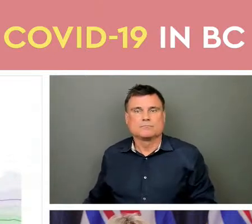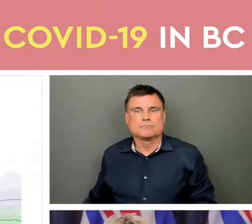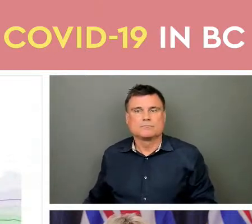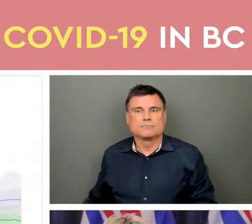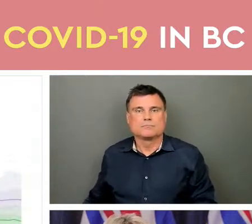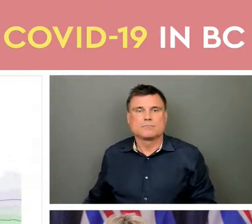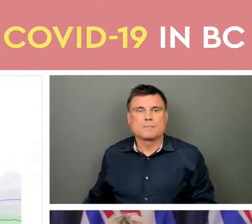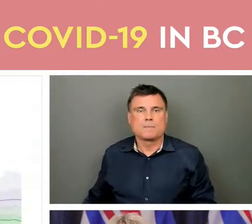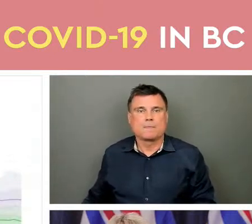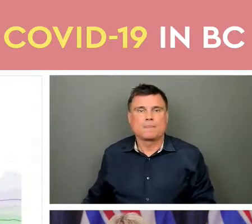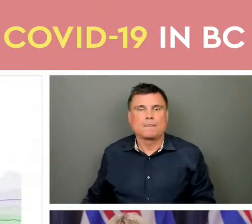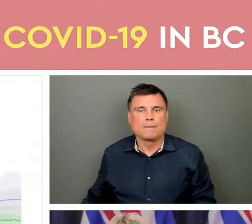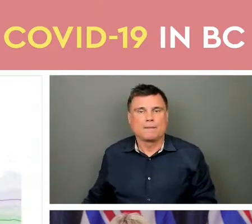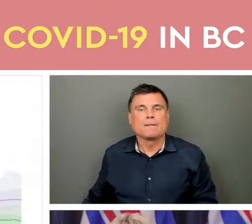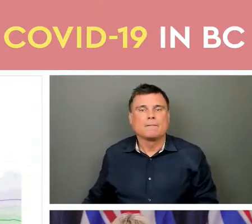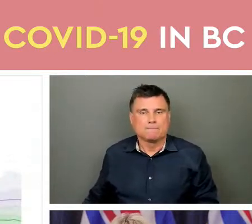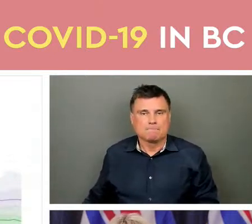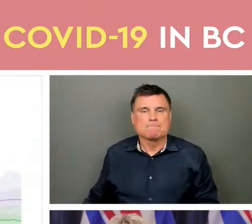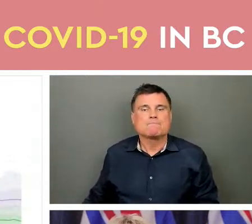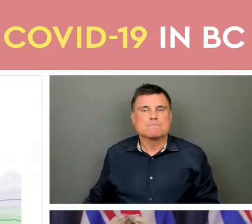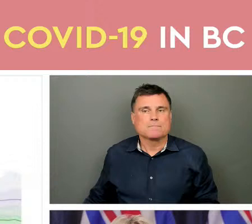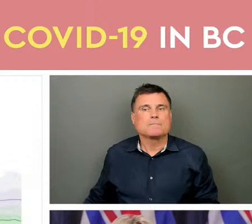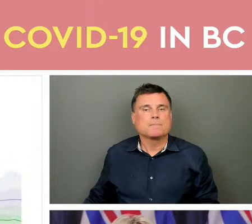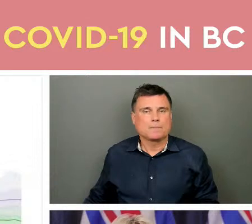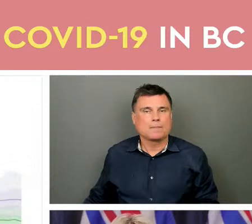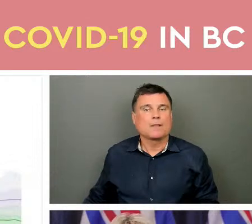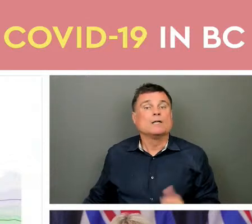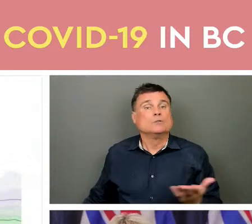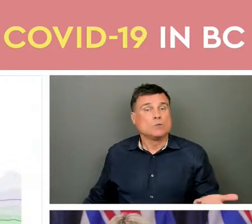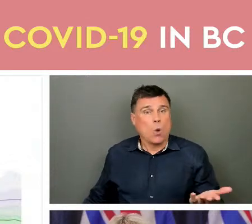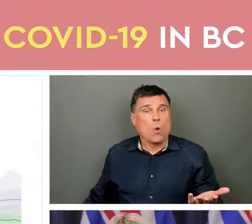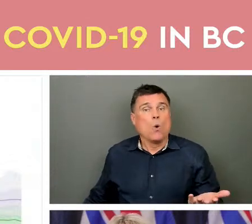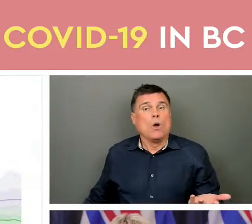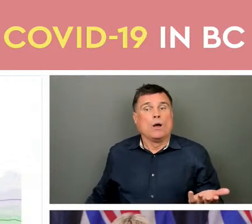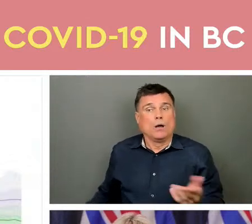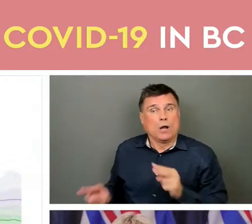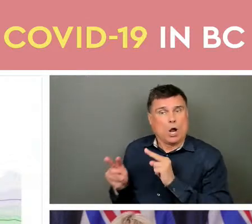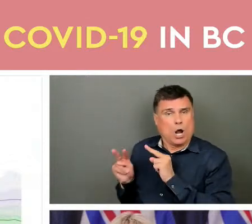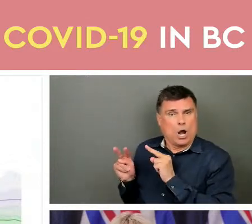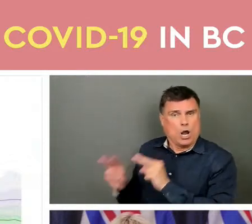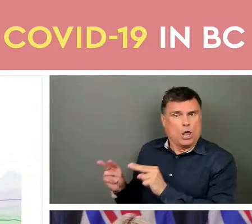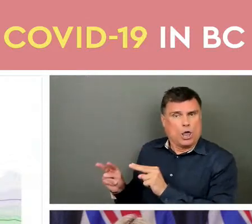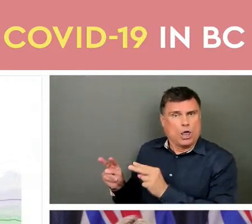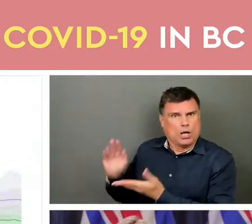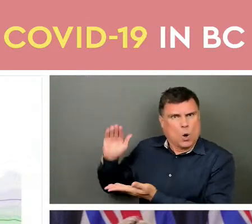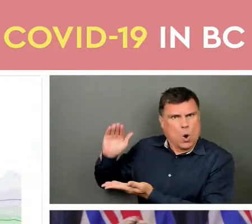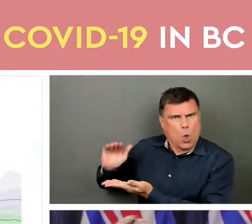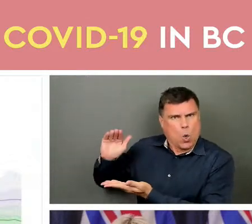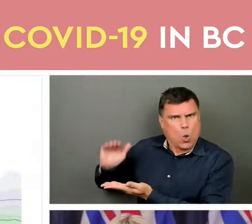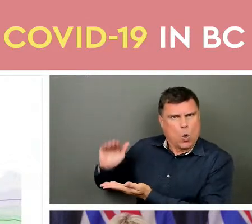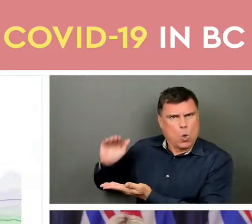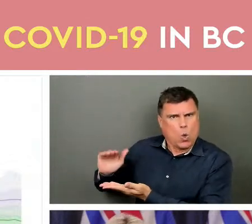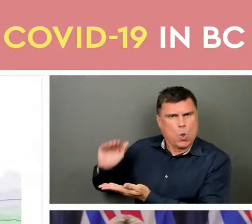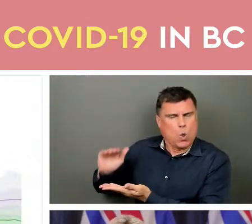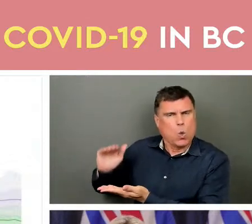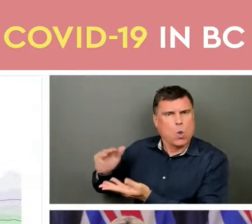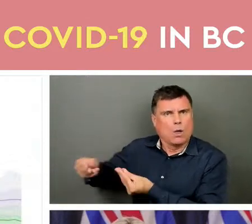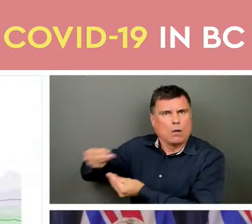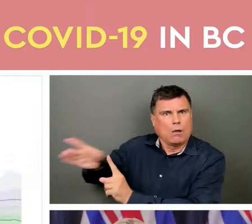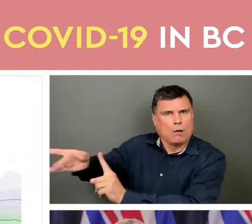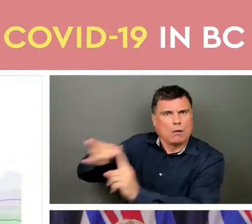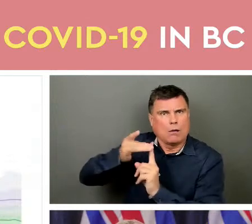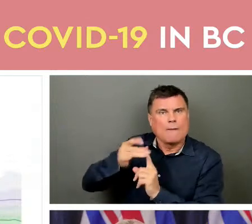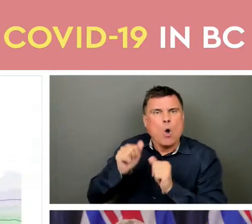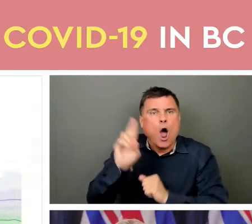scenario. So we're talking about a lower and a medium transmission scenario based on what we're seeing with our reproductive